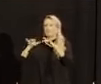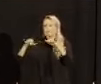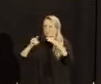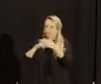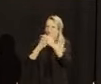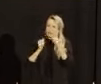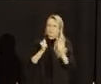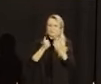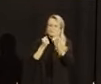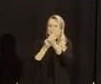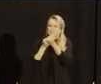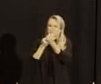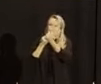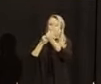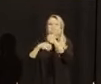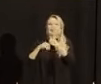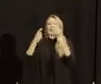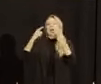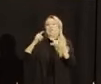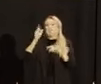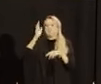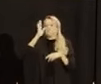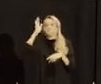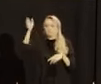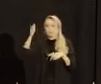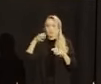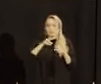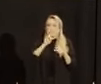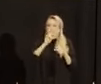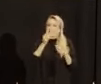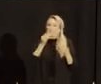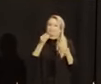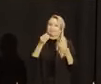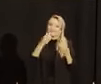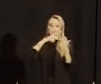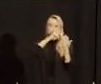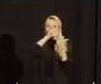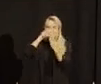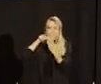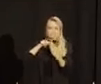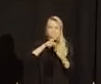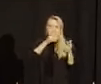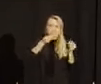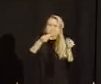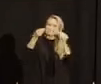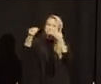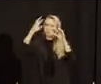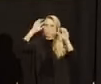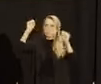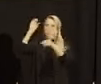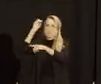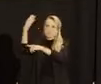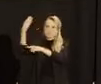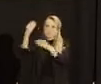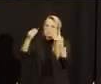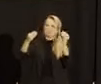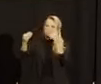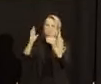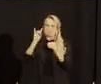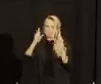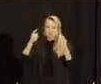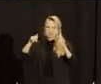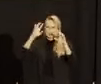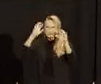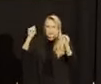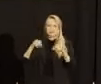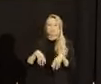with one of her paintings. She died of cancer, pancreatic cancer, at the